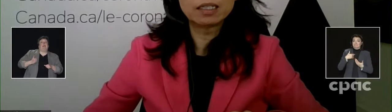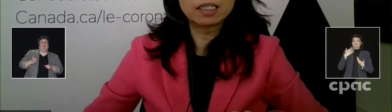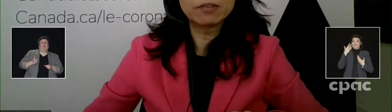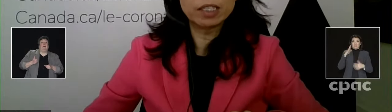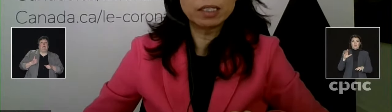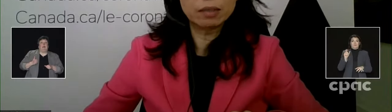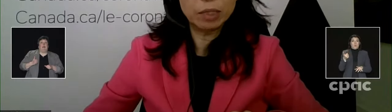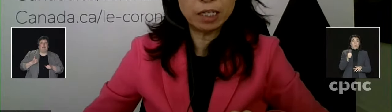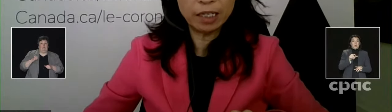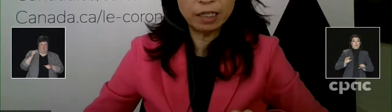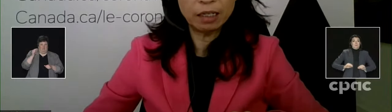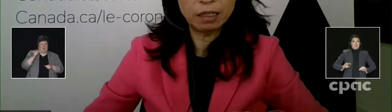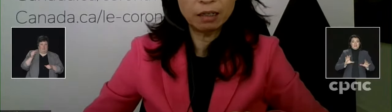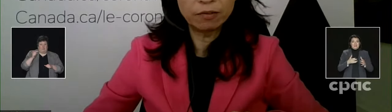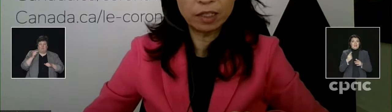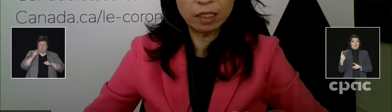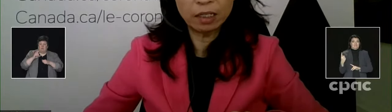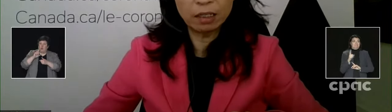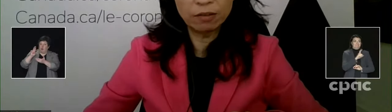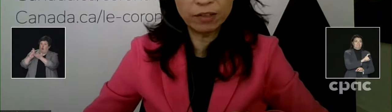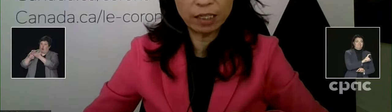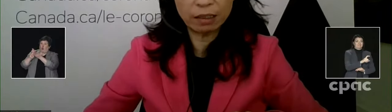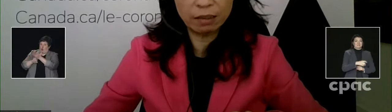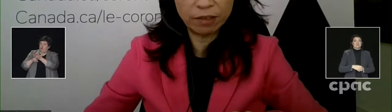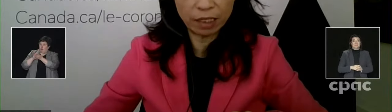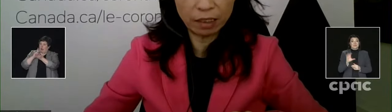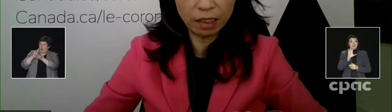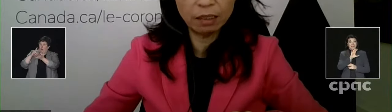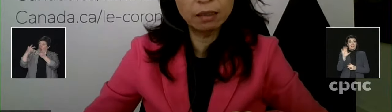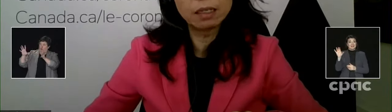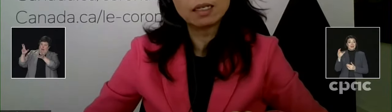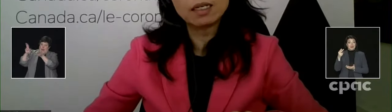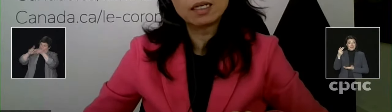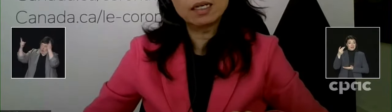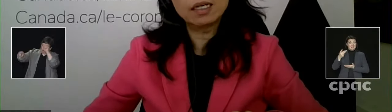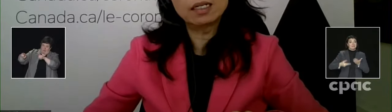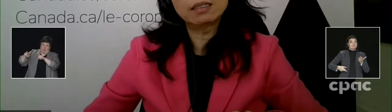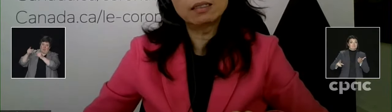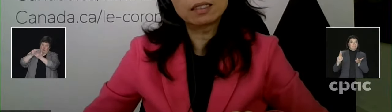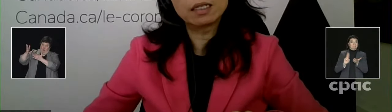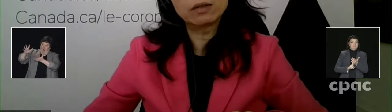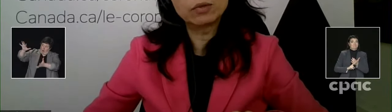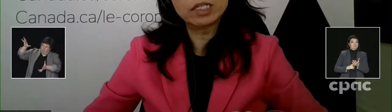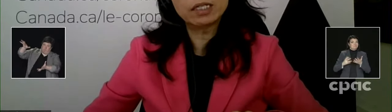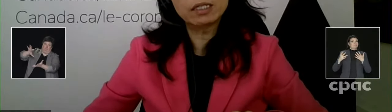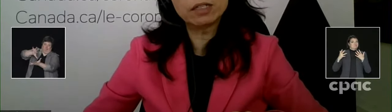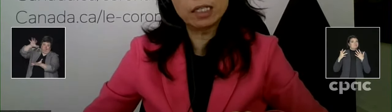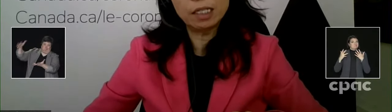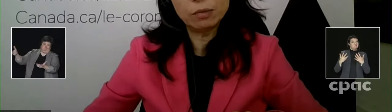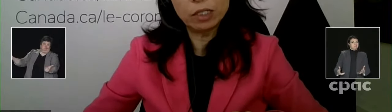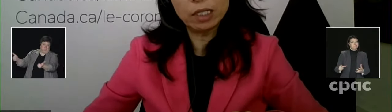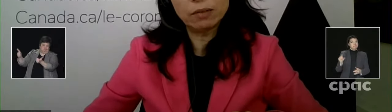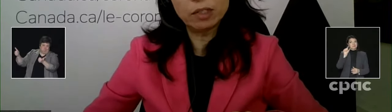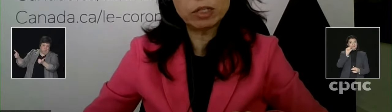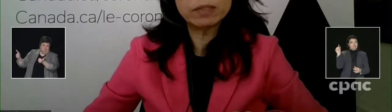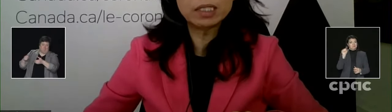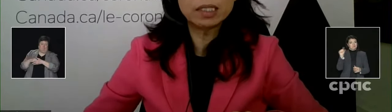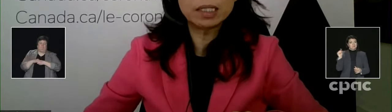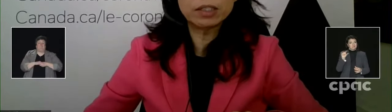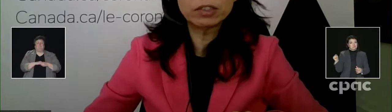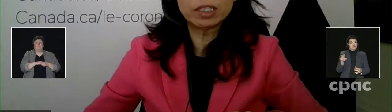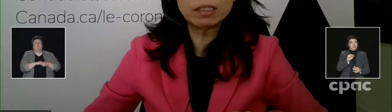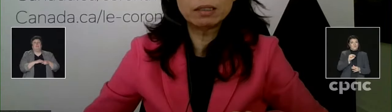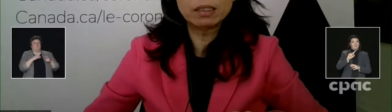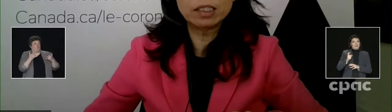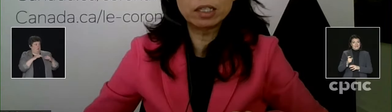a significant supply of Novavax vaccine. And we're currently working with the provinces